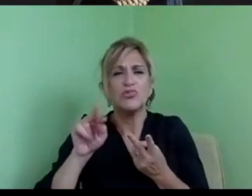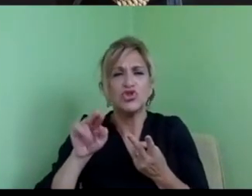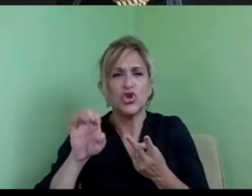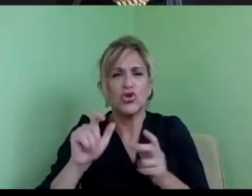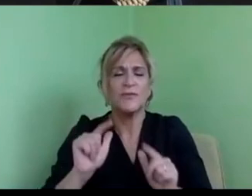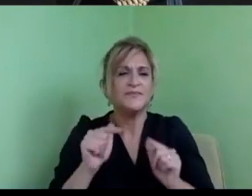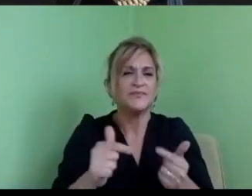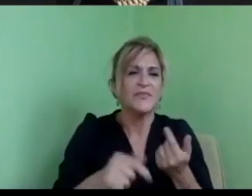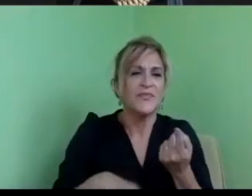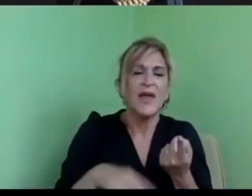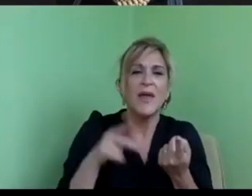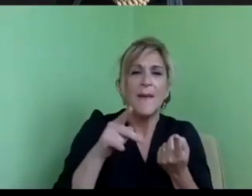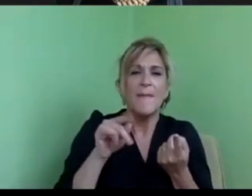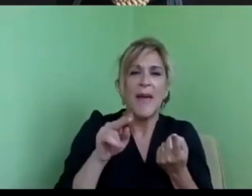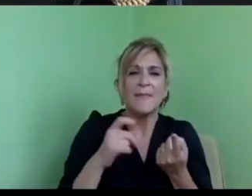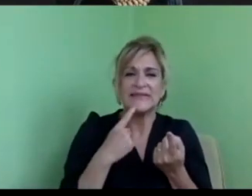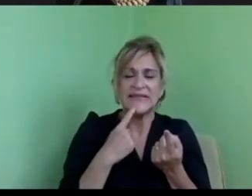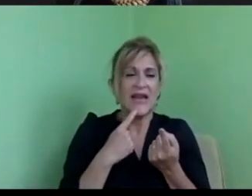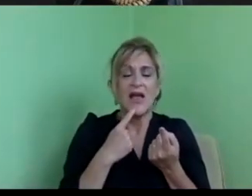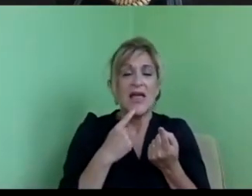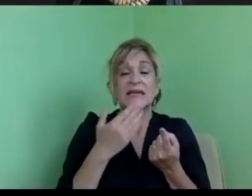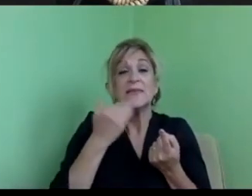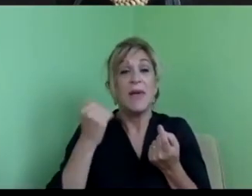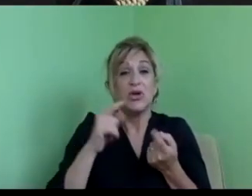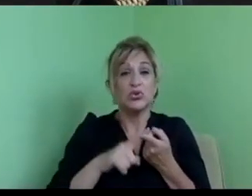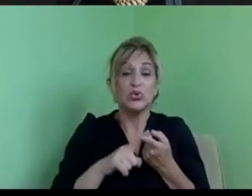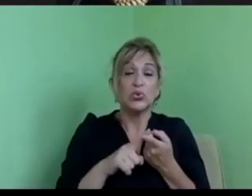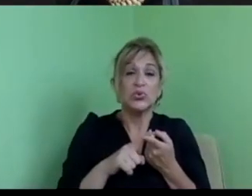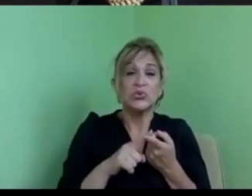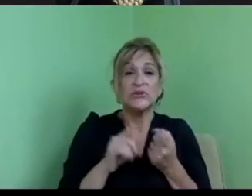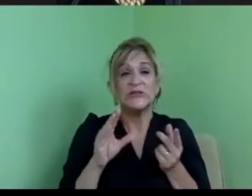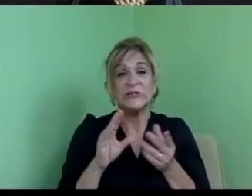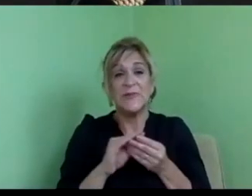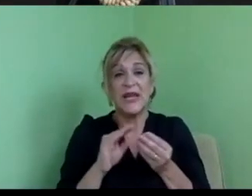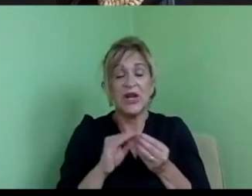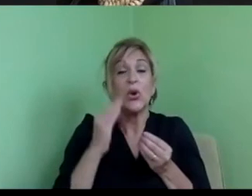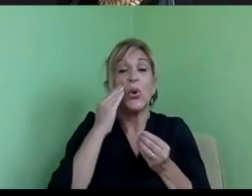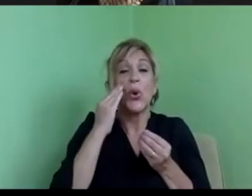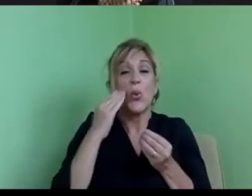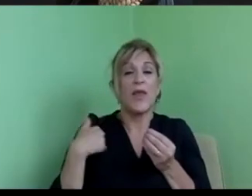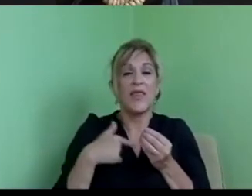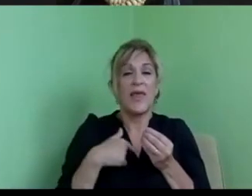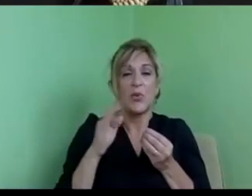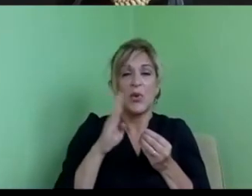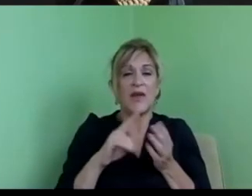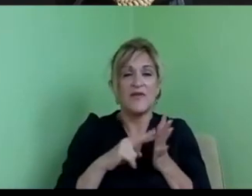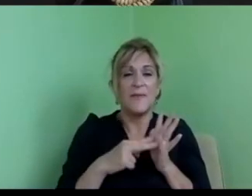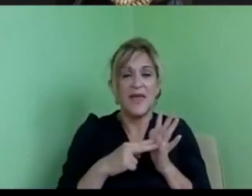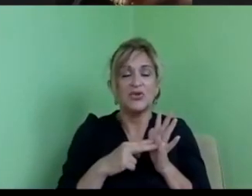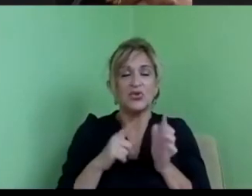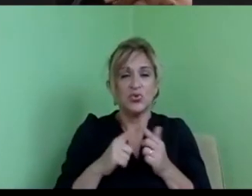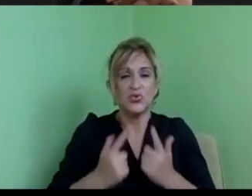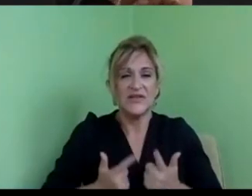survival we were never meant to survive it is better to speak knowing that we were never meant to survive right